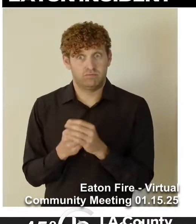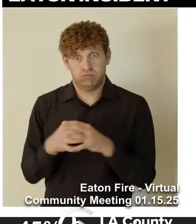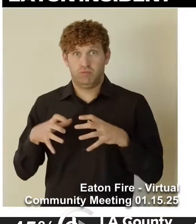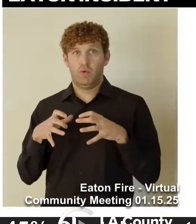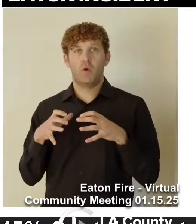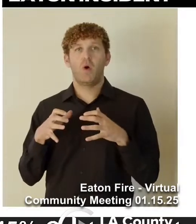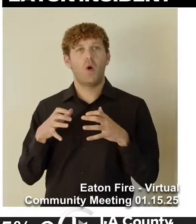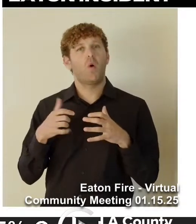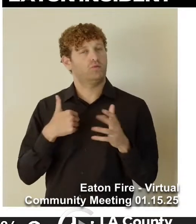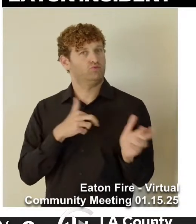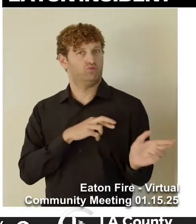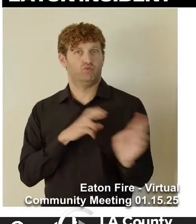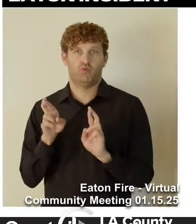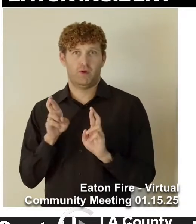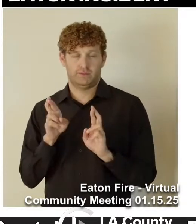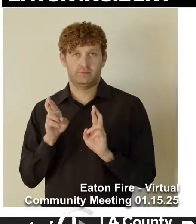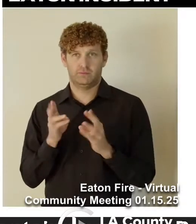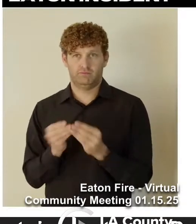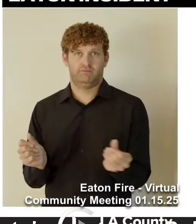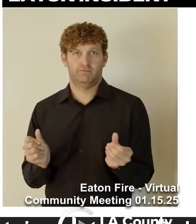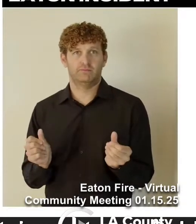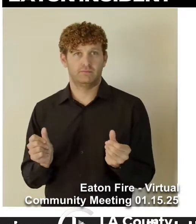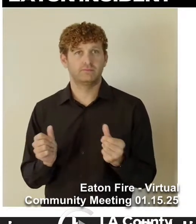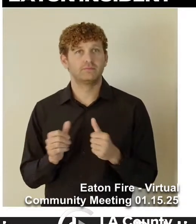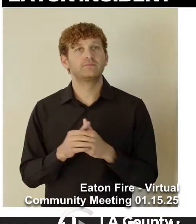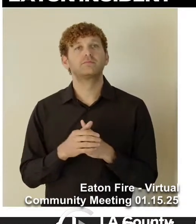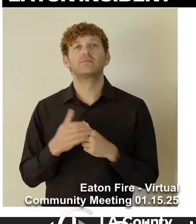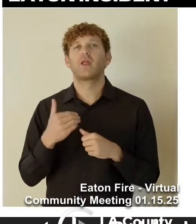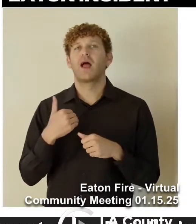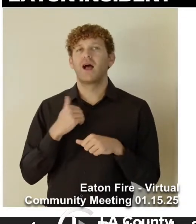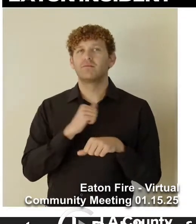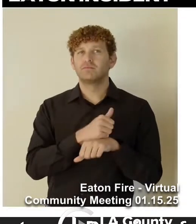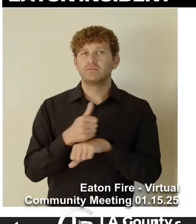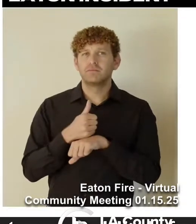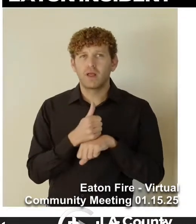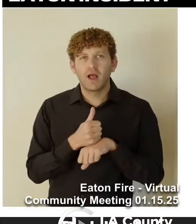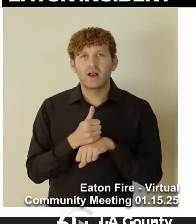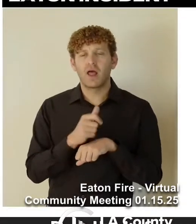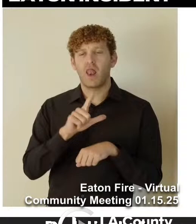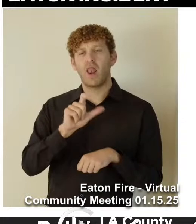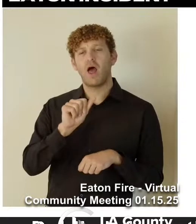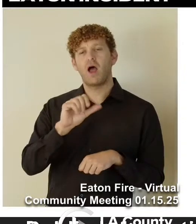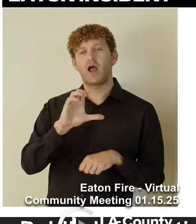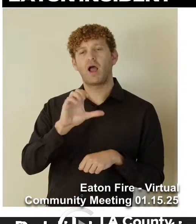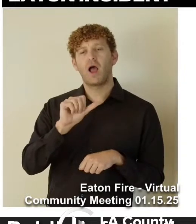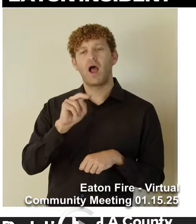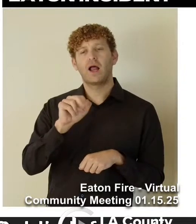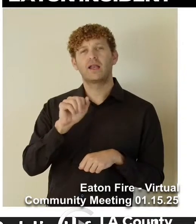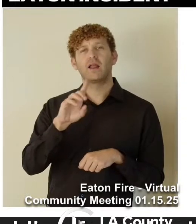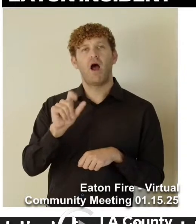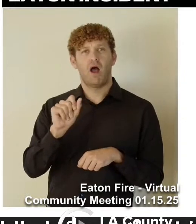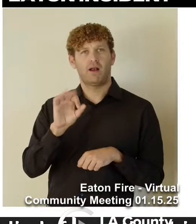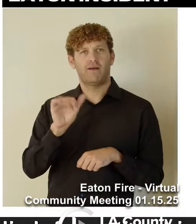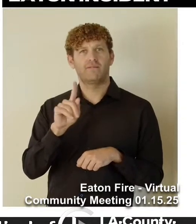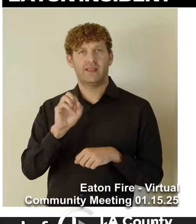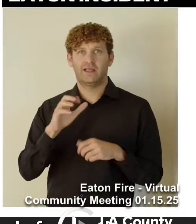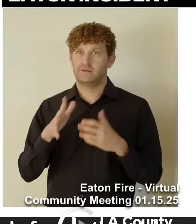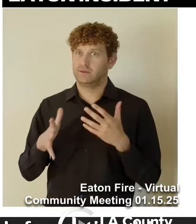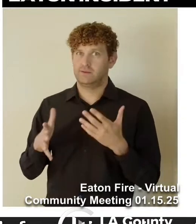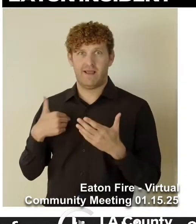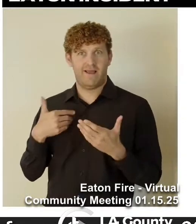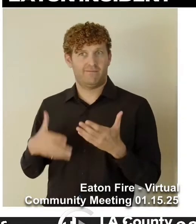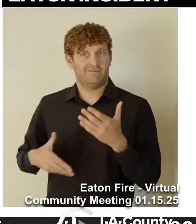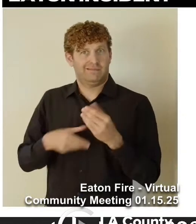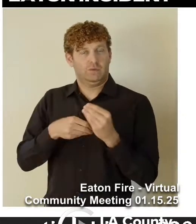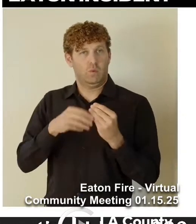that. We have crews staged at the La Cañada Country Club. We have extra water tanks that have been brought in that we have put